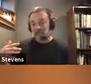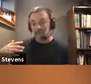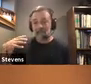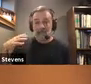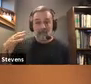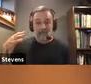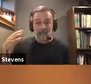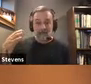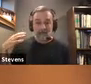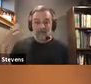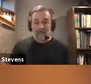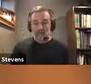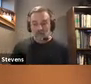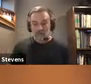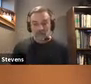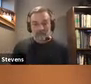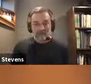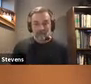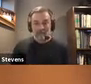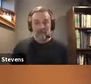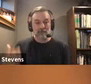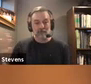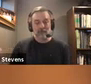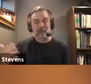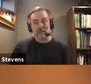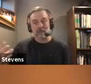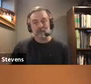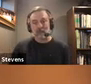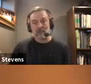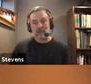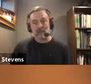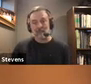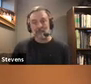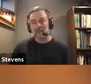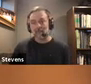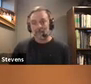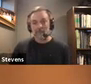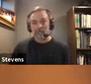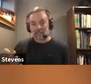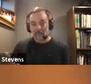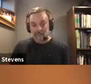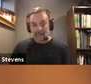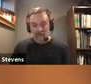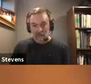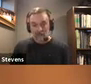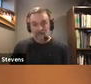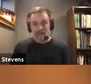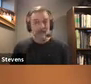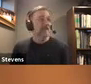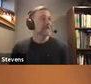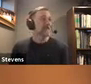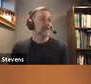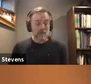to take this, uh, days turnaround that are usually associated with projects like this and bring it down into hours.